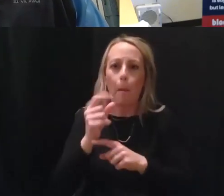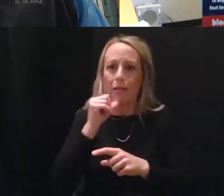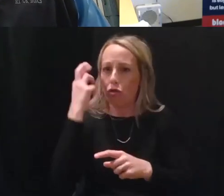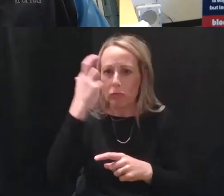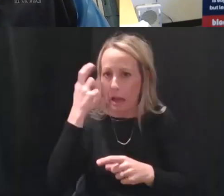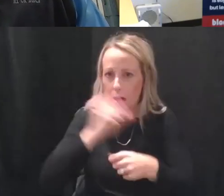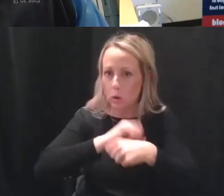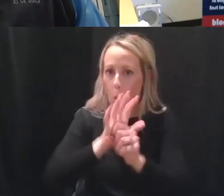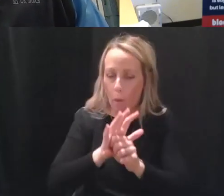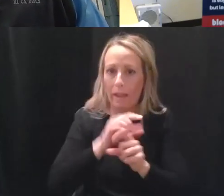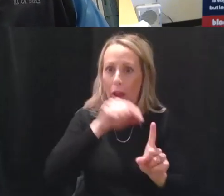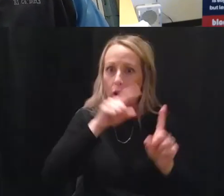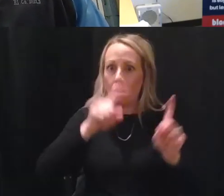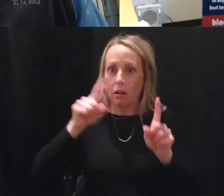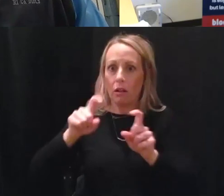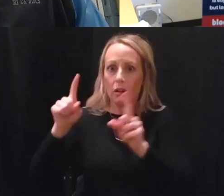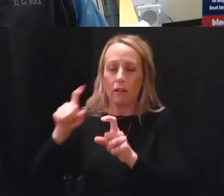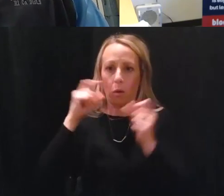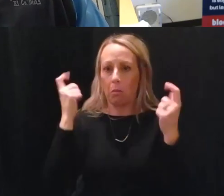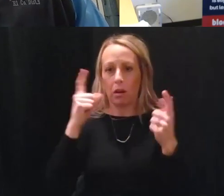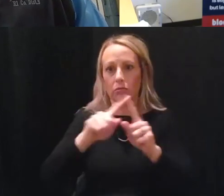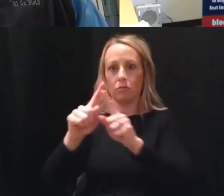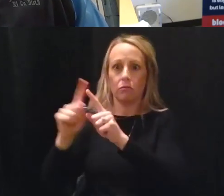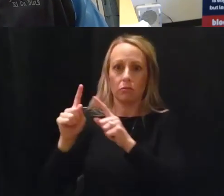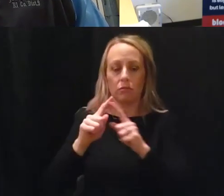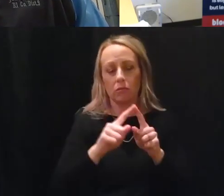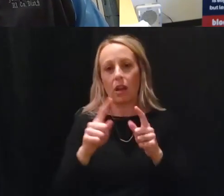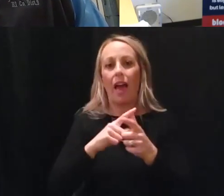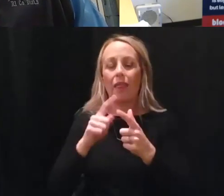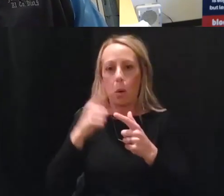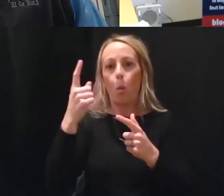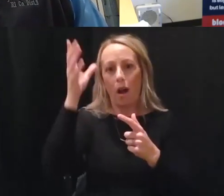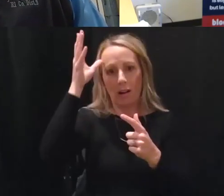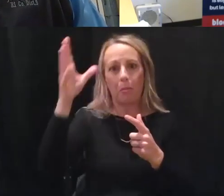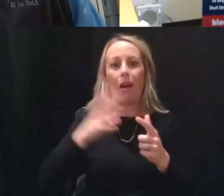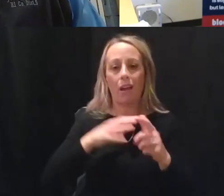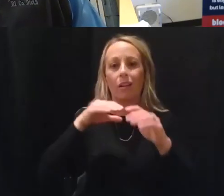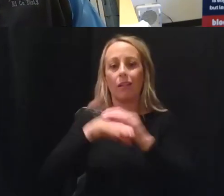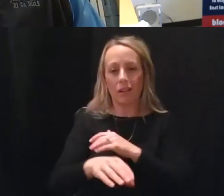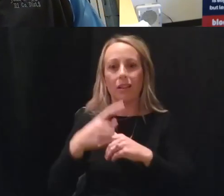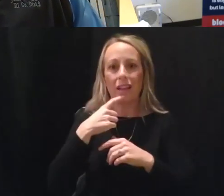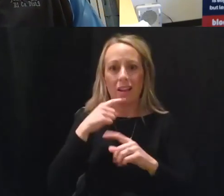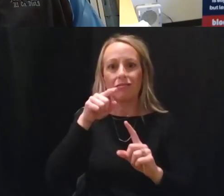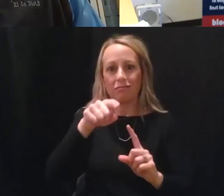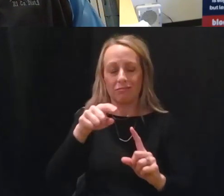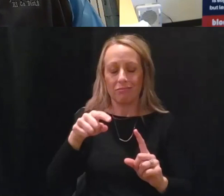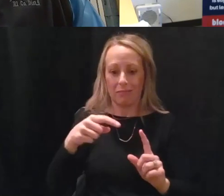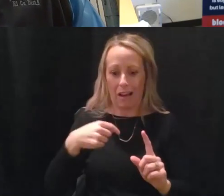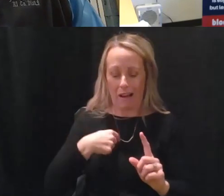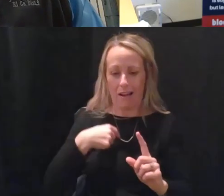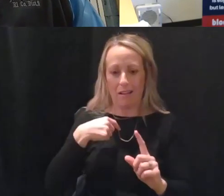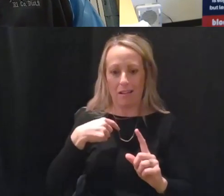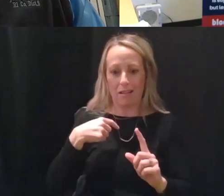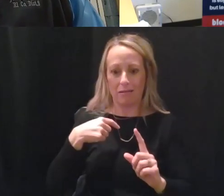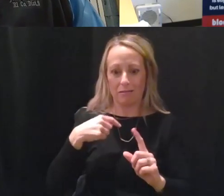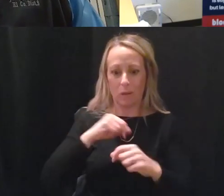Somewhere in the middle of that, a man walks in and said, yes, he did test positive for COVID. And then they asked